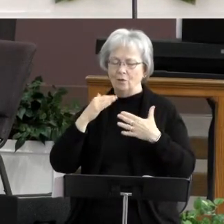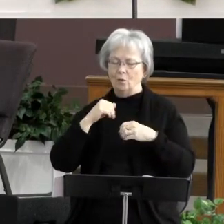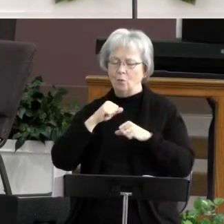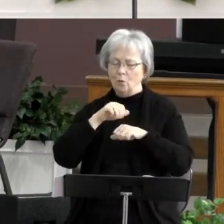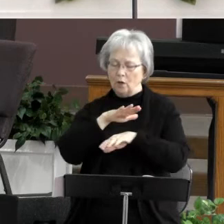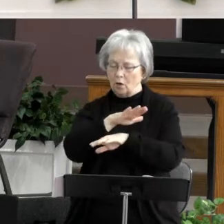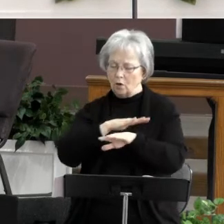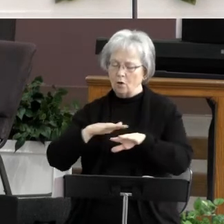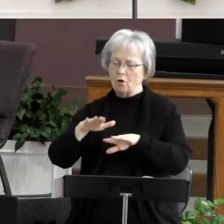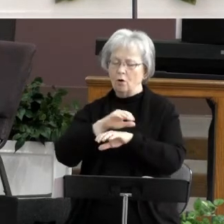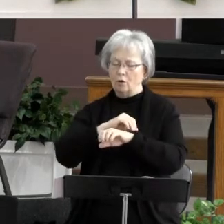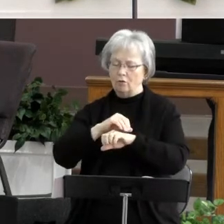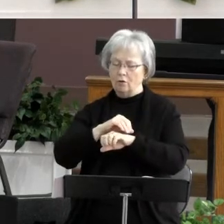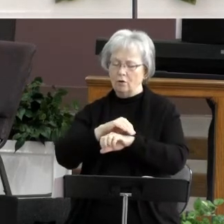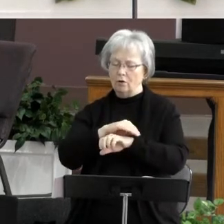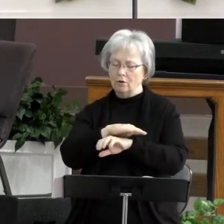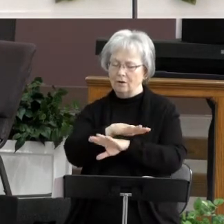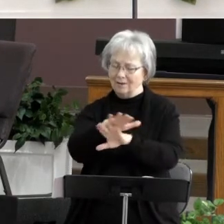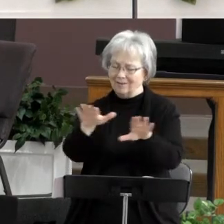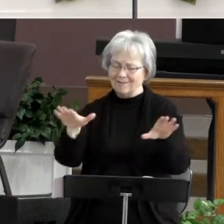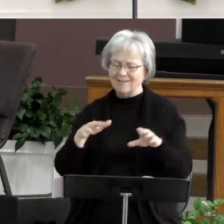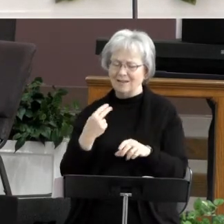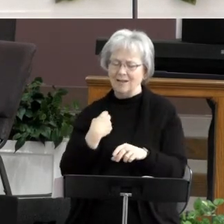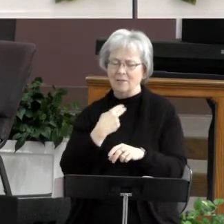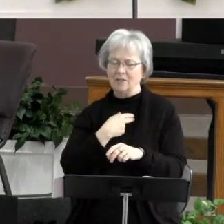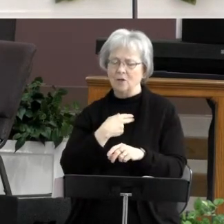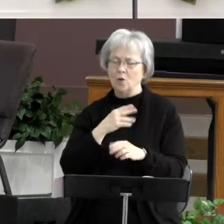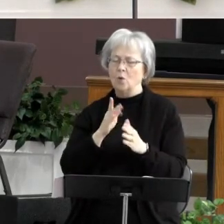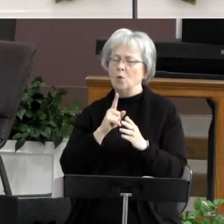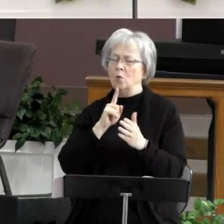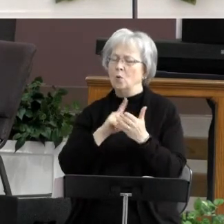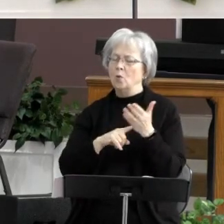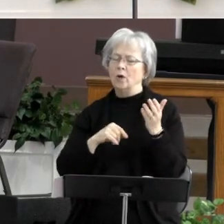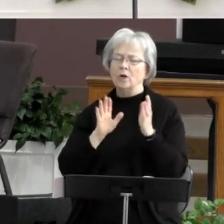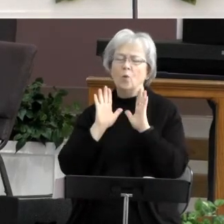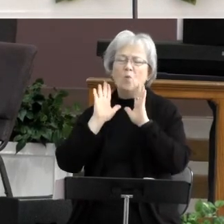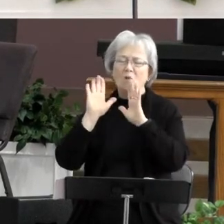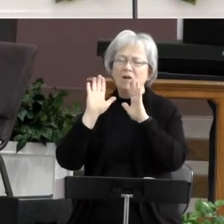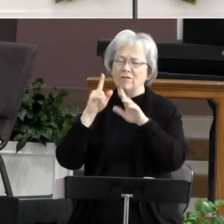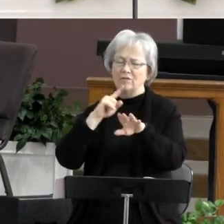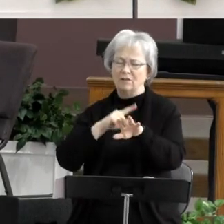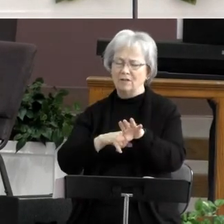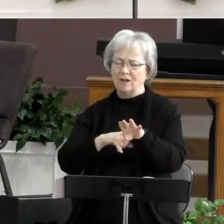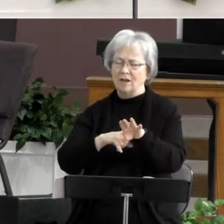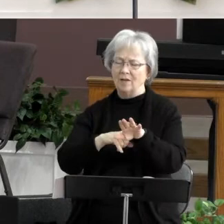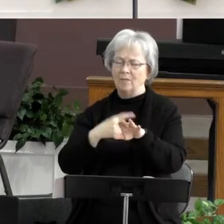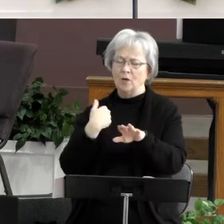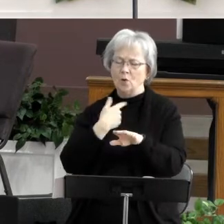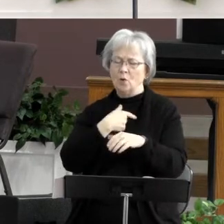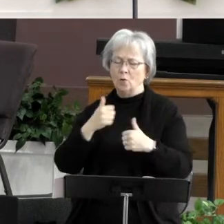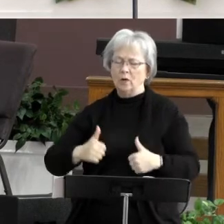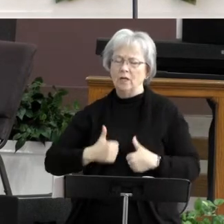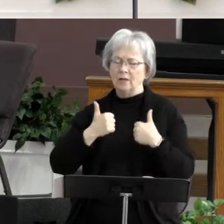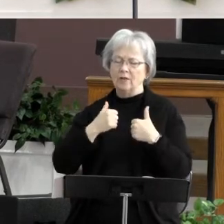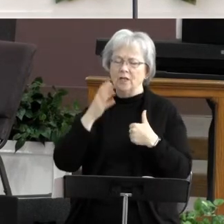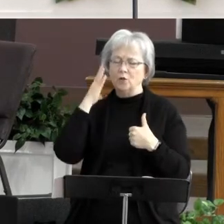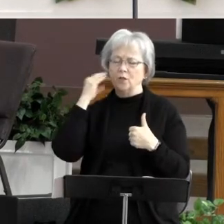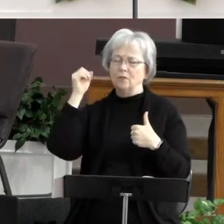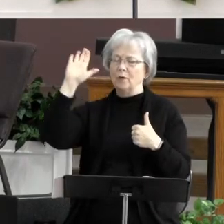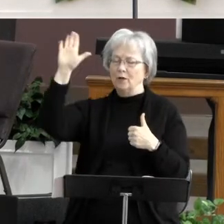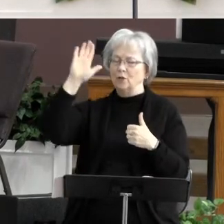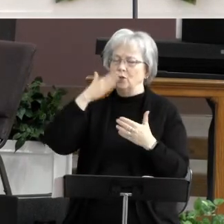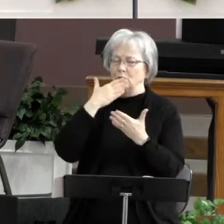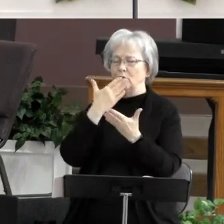What a wonderful time we're living in to experience your goodness as